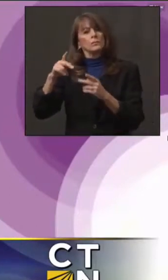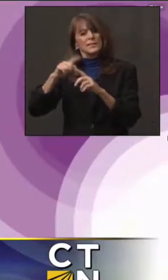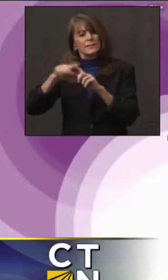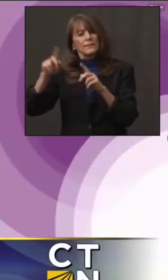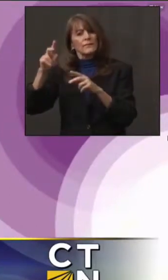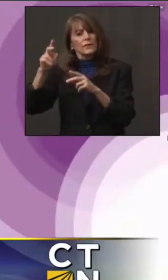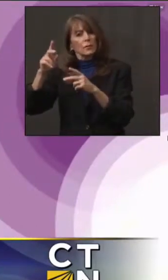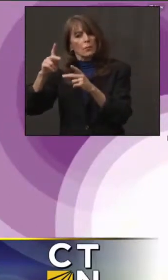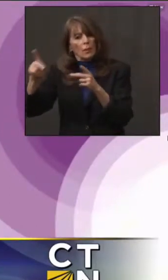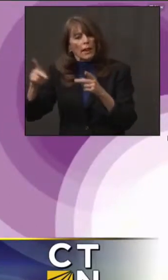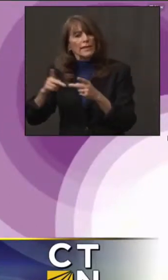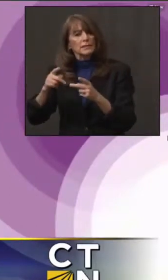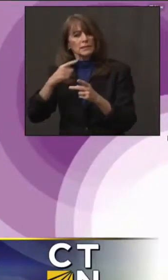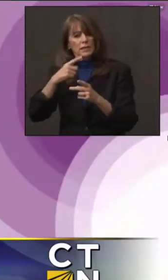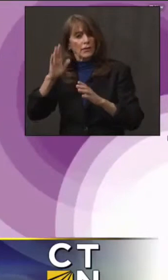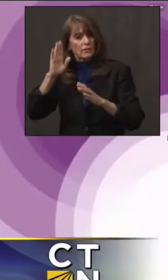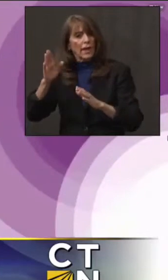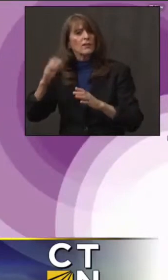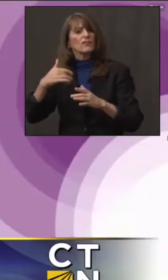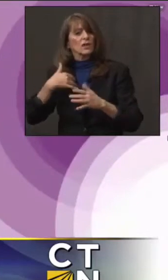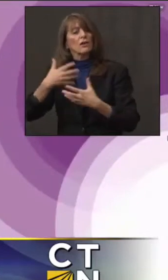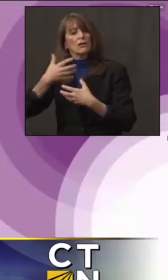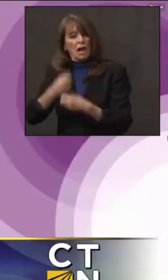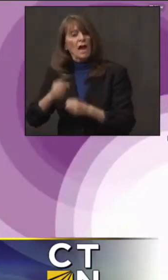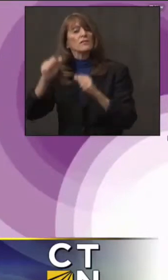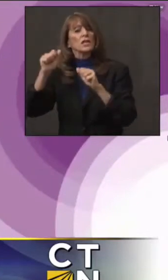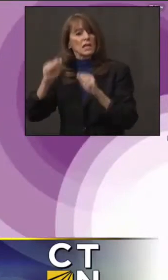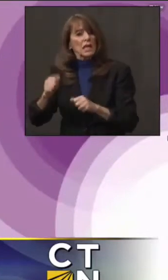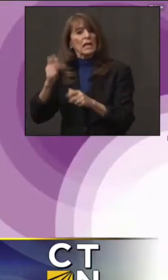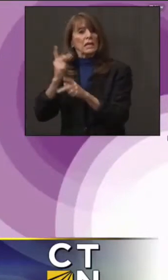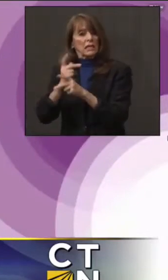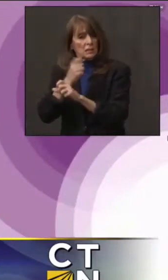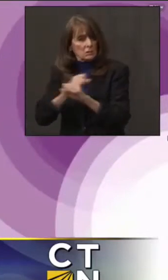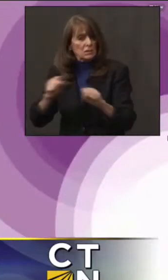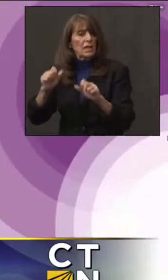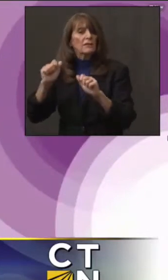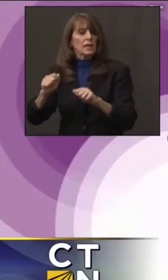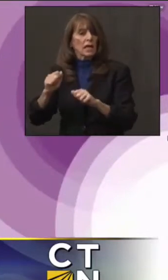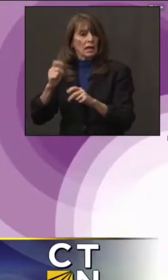sort of business as usual for the hospital systems and other vaccinators.